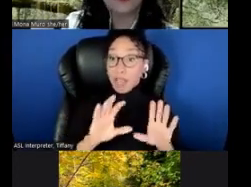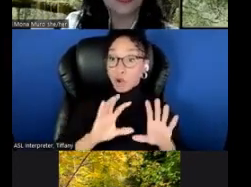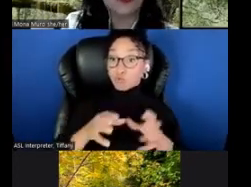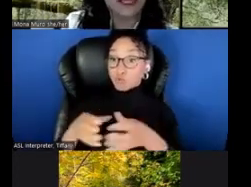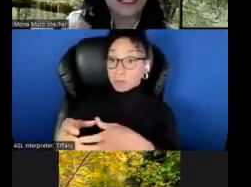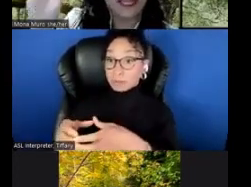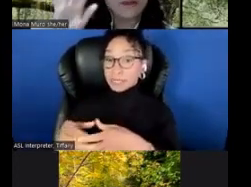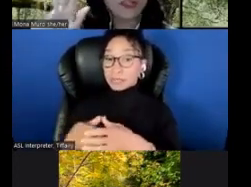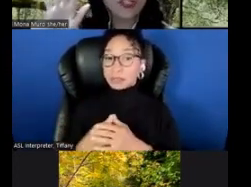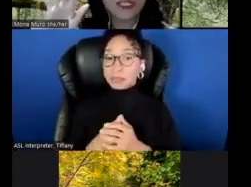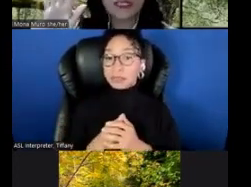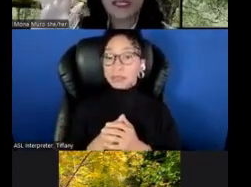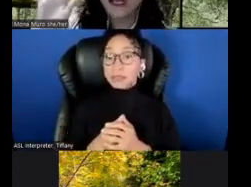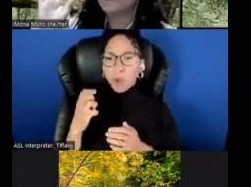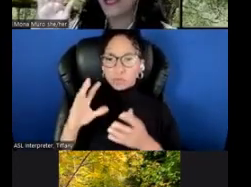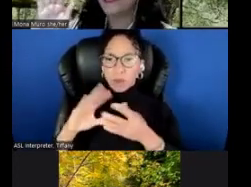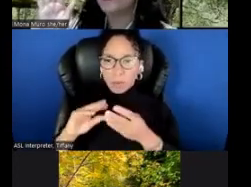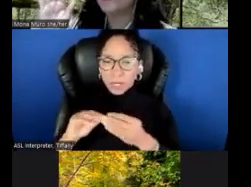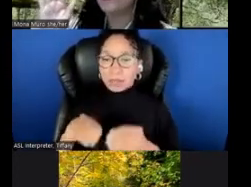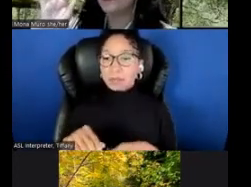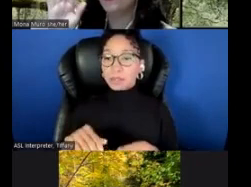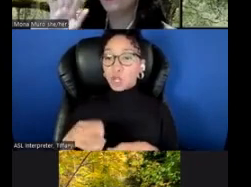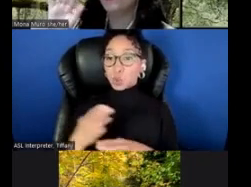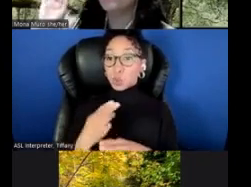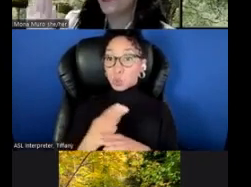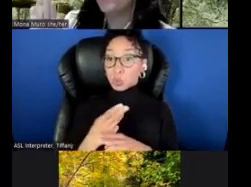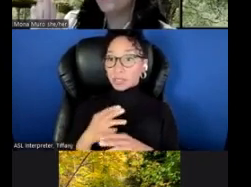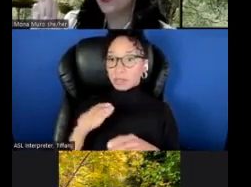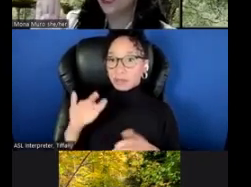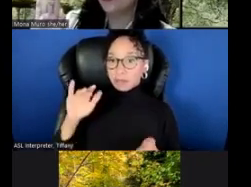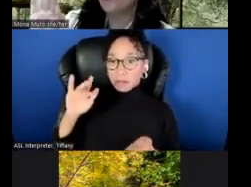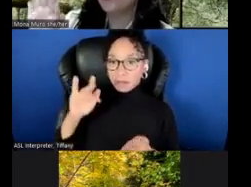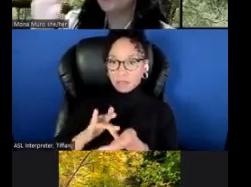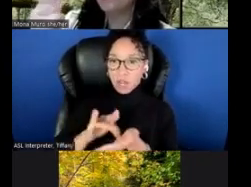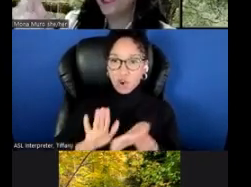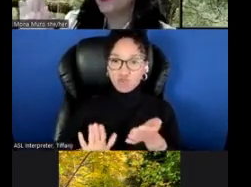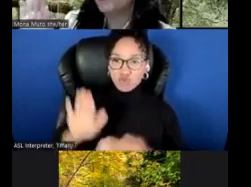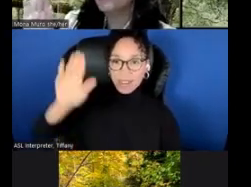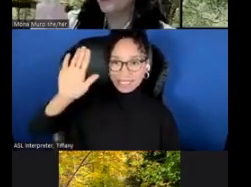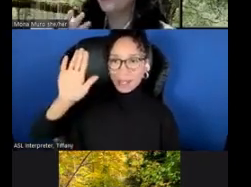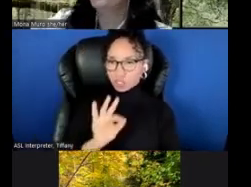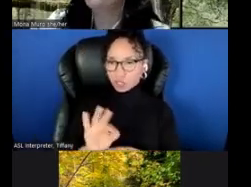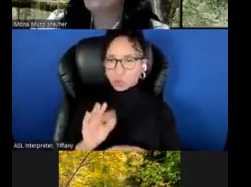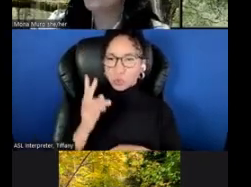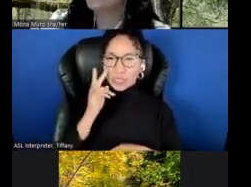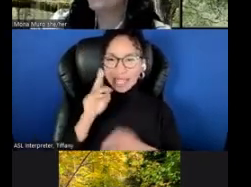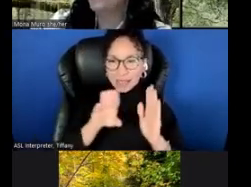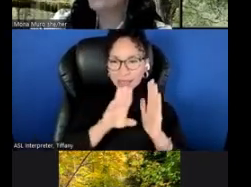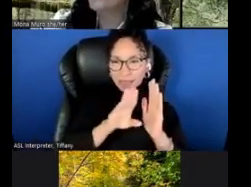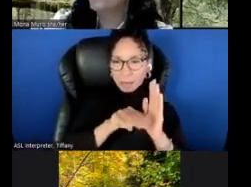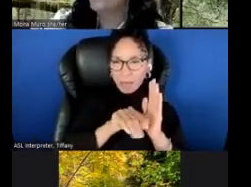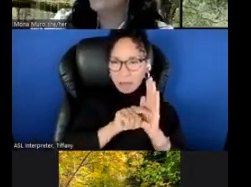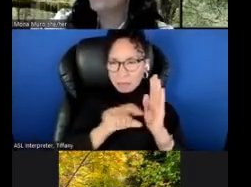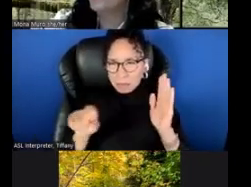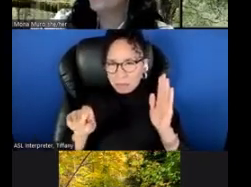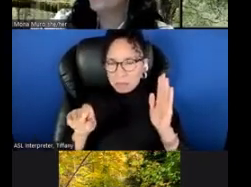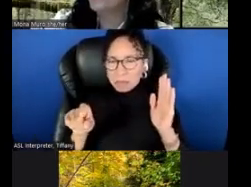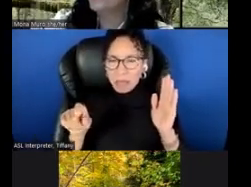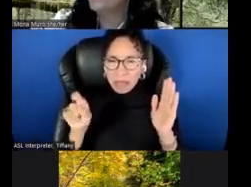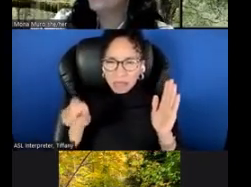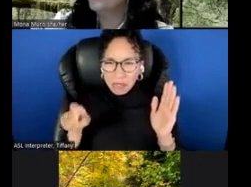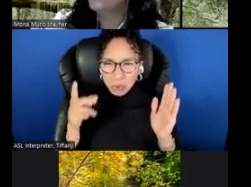to use the raise hand function. It's at the top of your Zoom box, I believe underneath